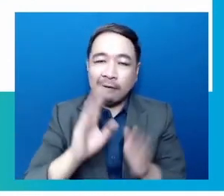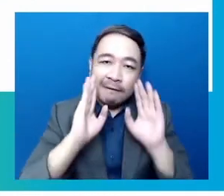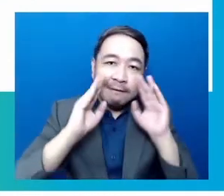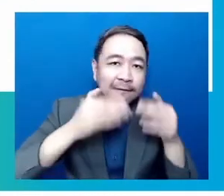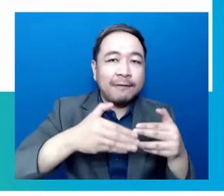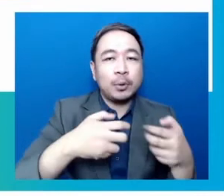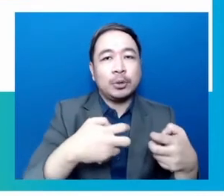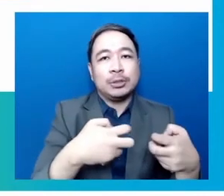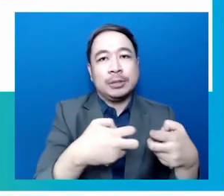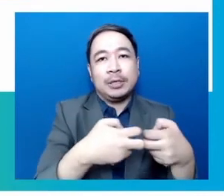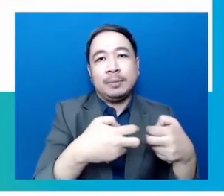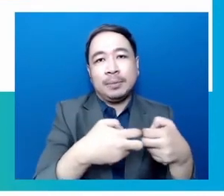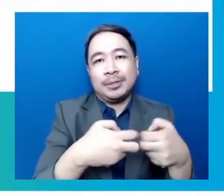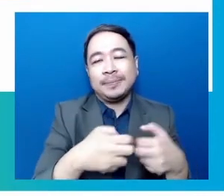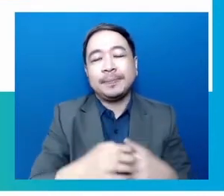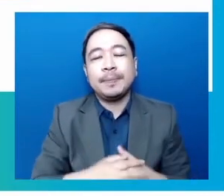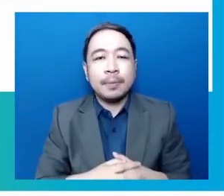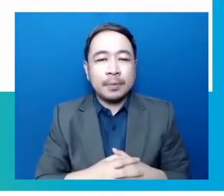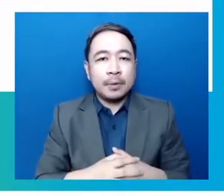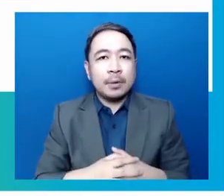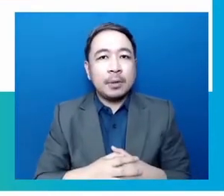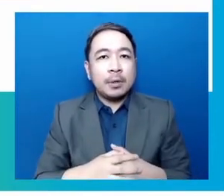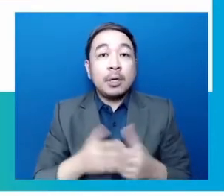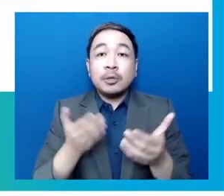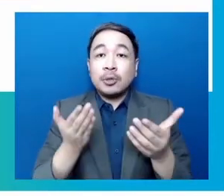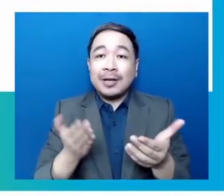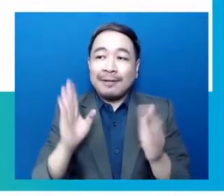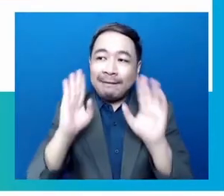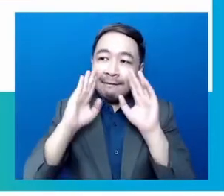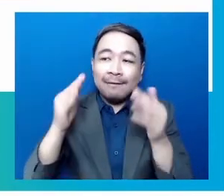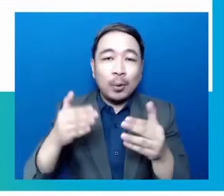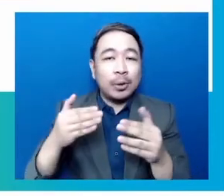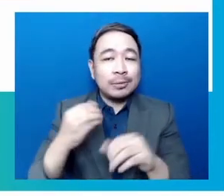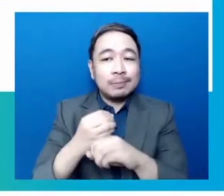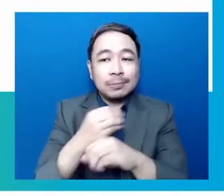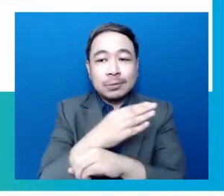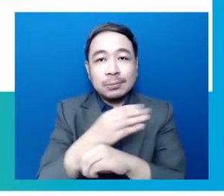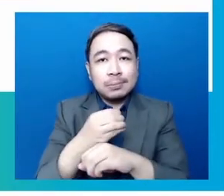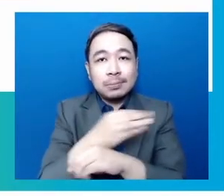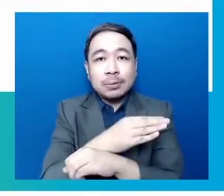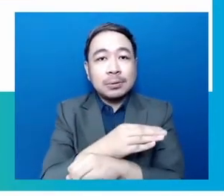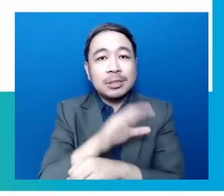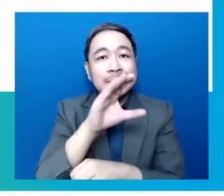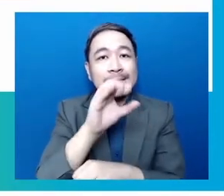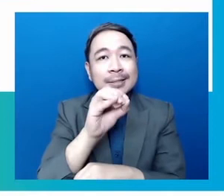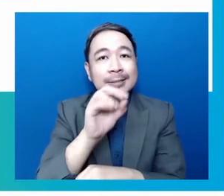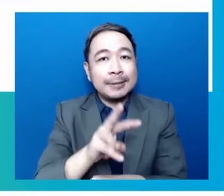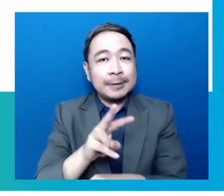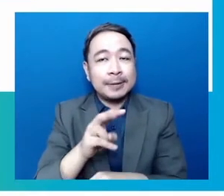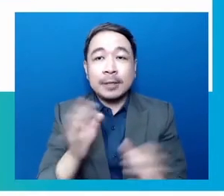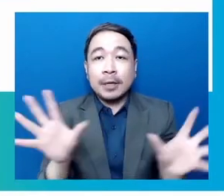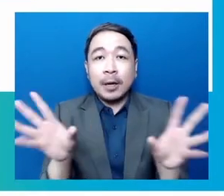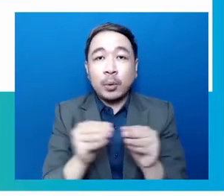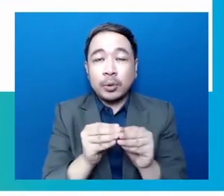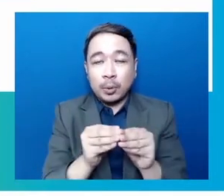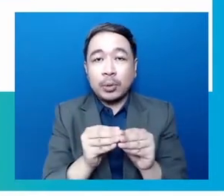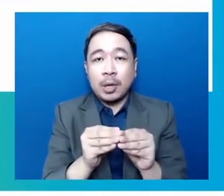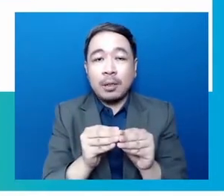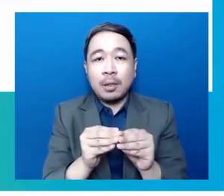I should also focus on emission a little bit. The total emission from the power sector in Bangladesh